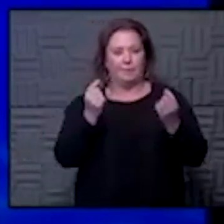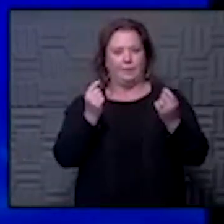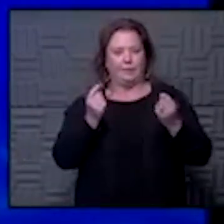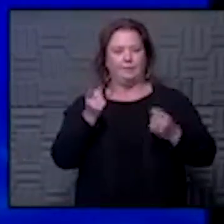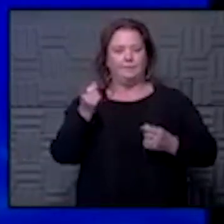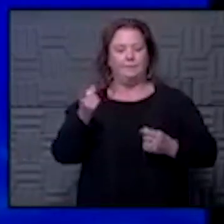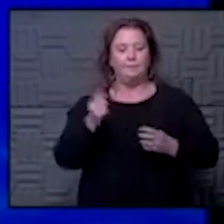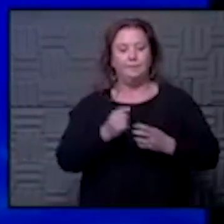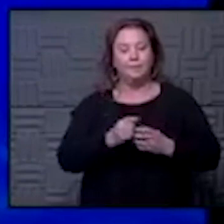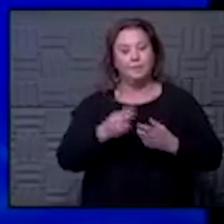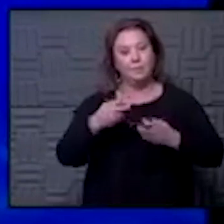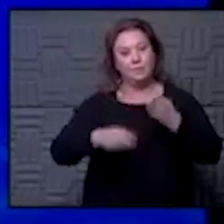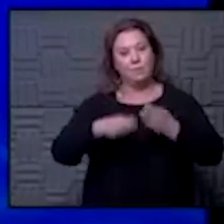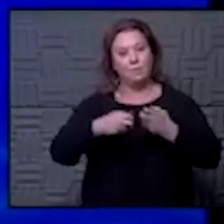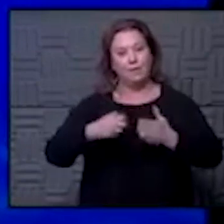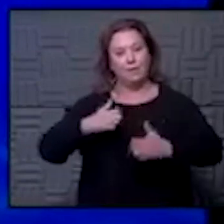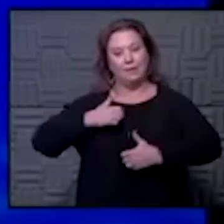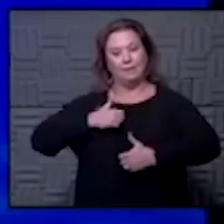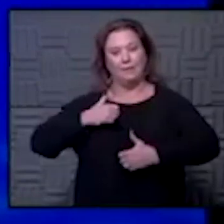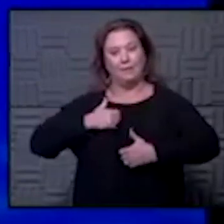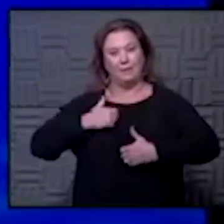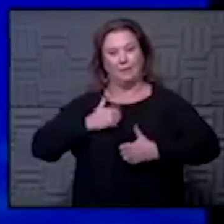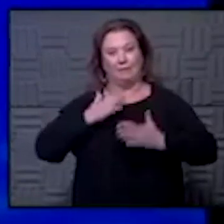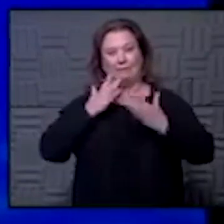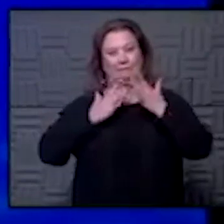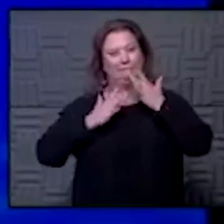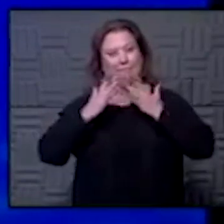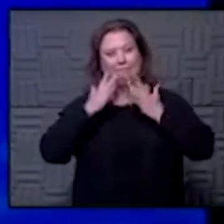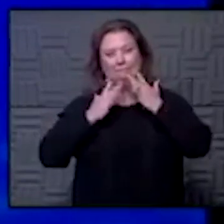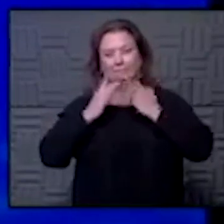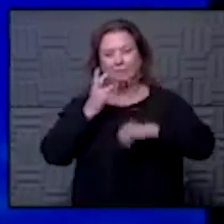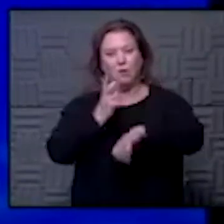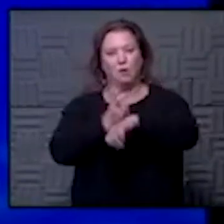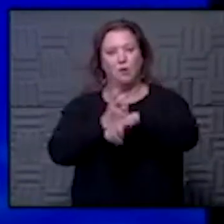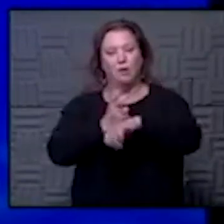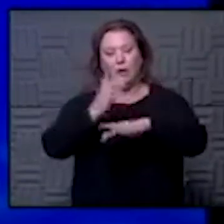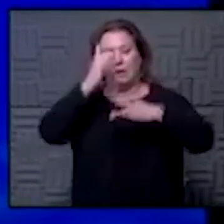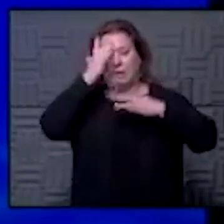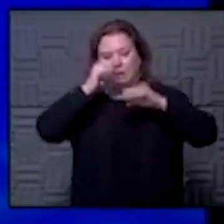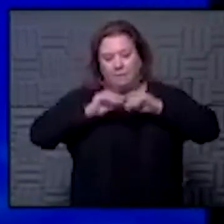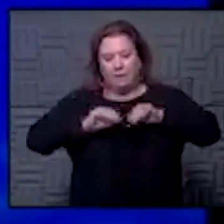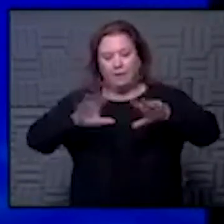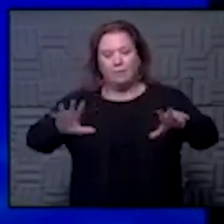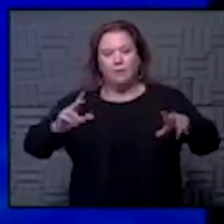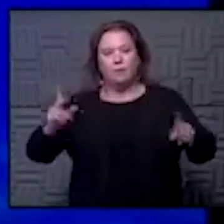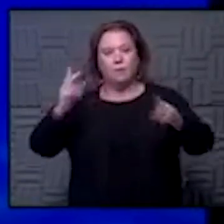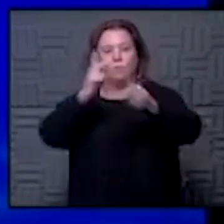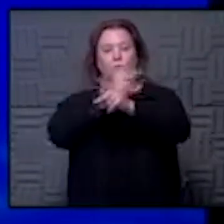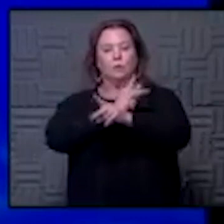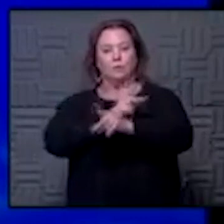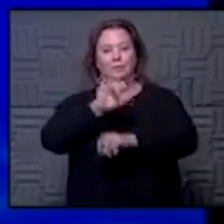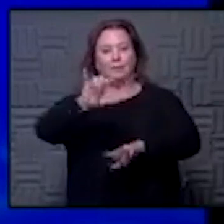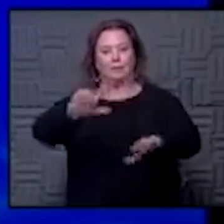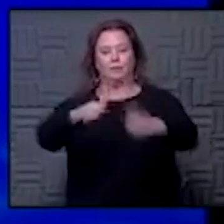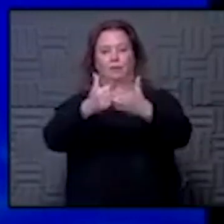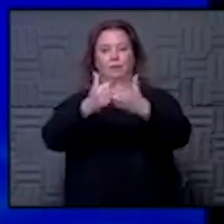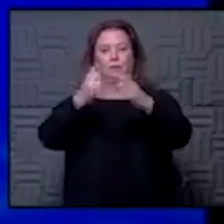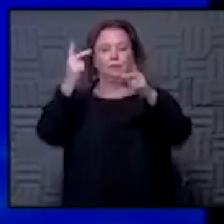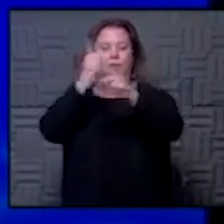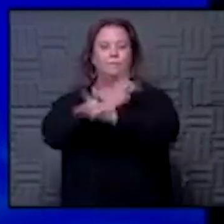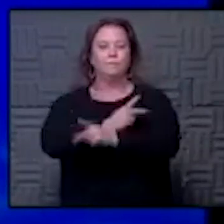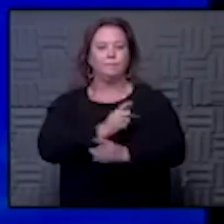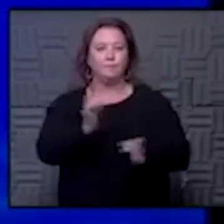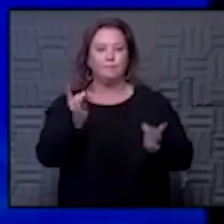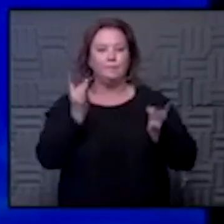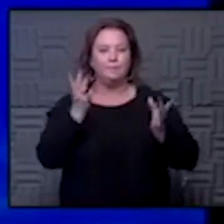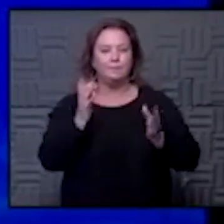take. The problem is the military is really stretched thin right now as well, and as the pandemic grows, that becomes a greater and greater challenge.